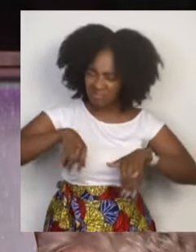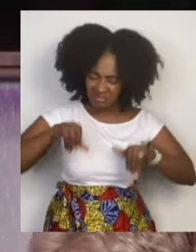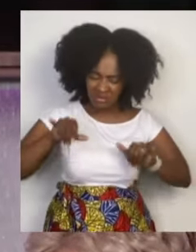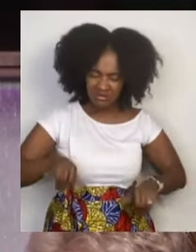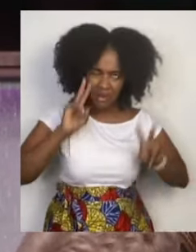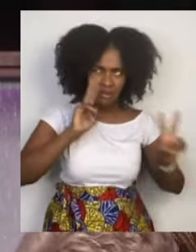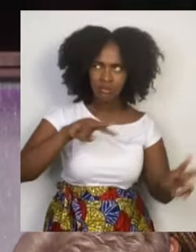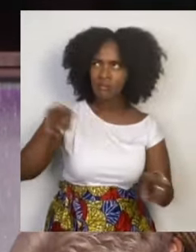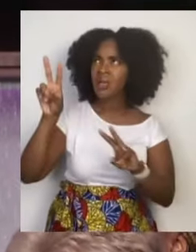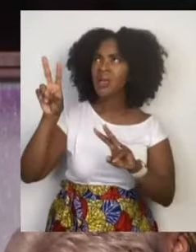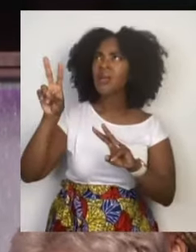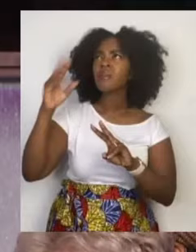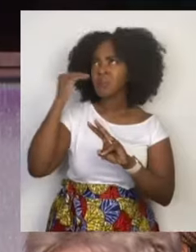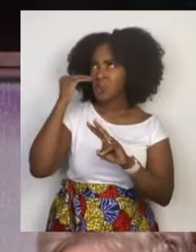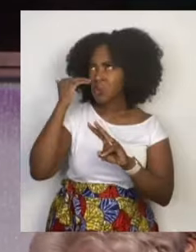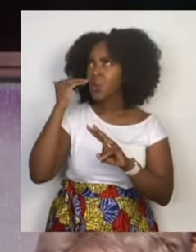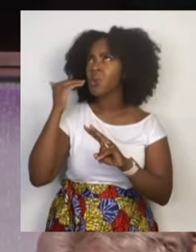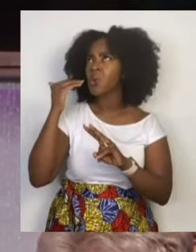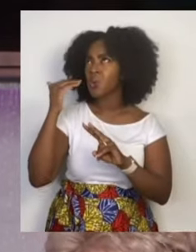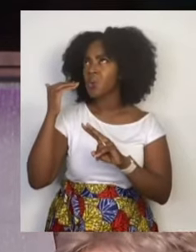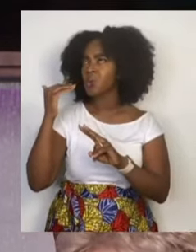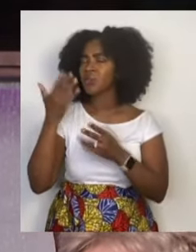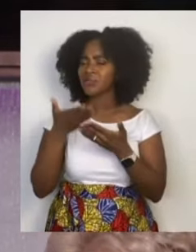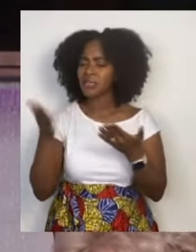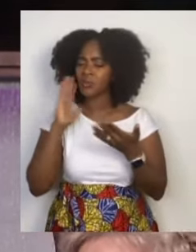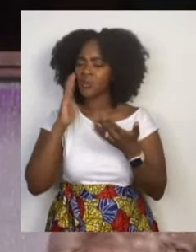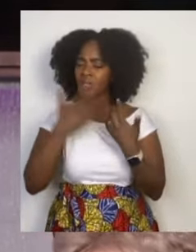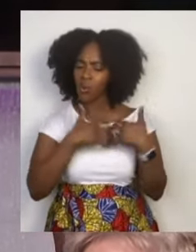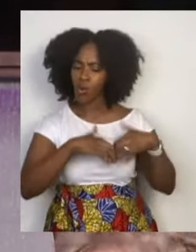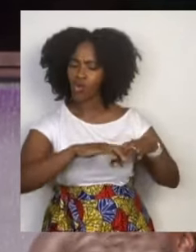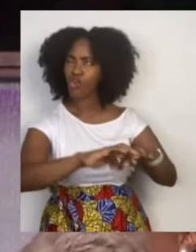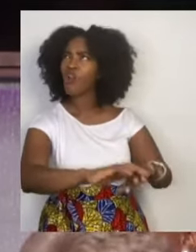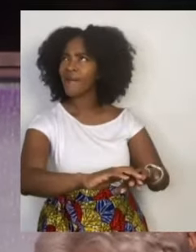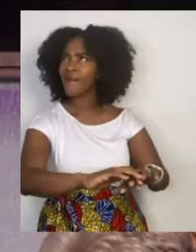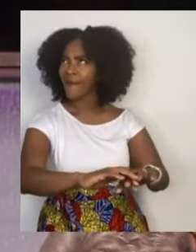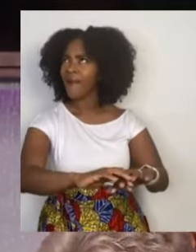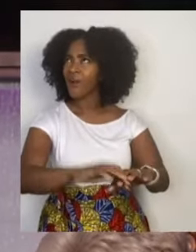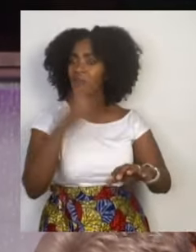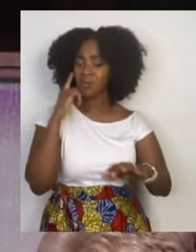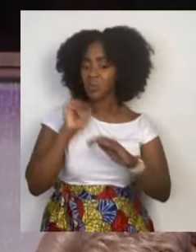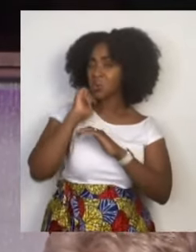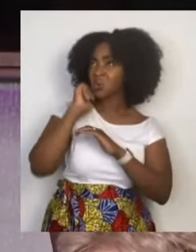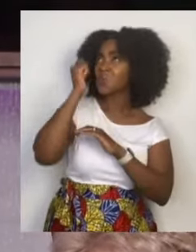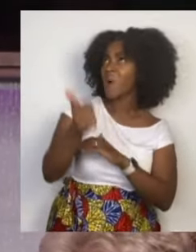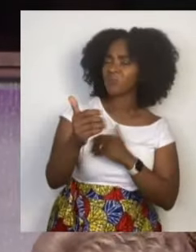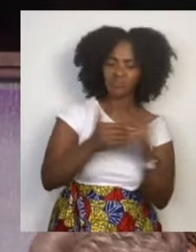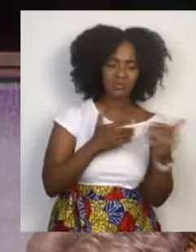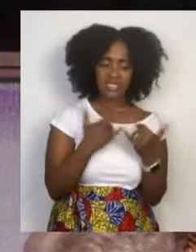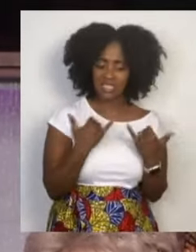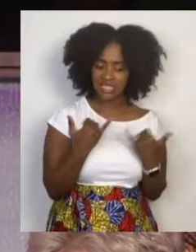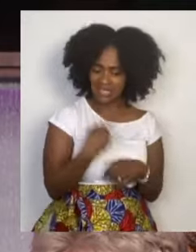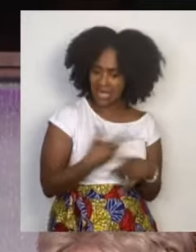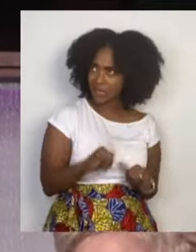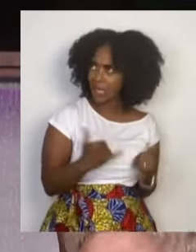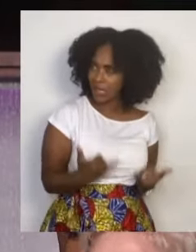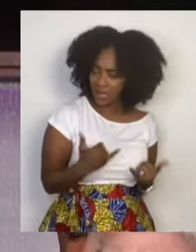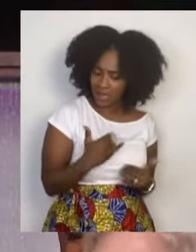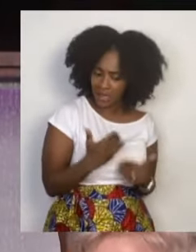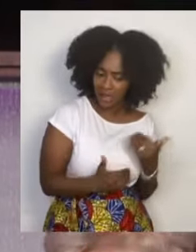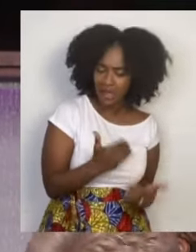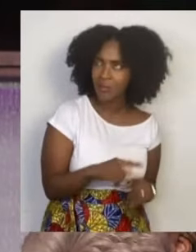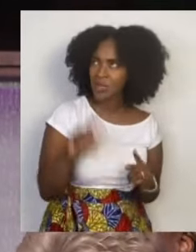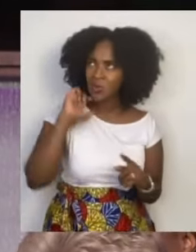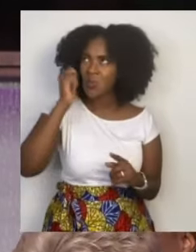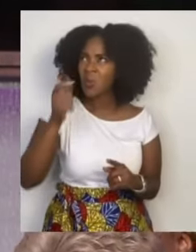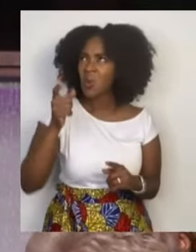before you had today worked out. We thank you that you have plans for us, that those plans are not